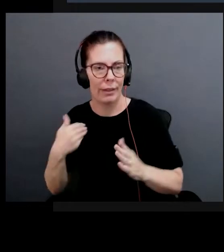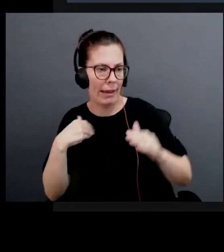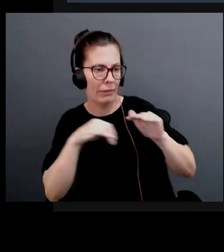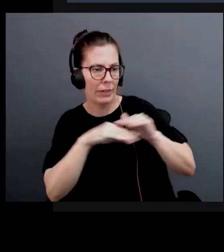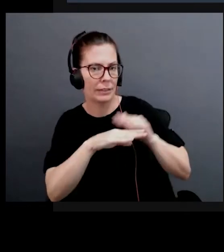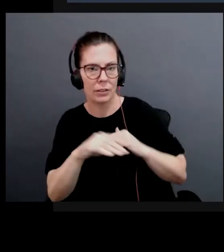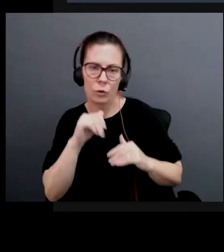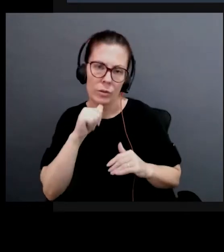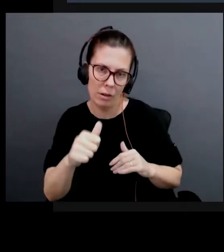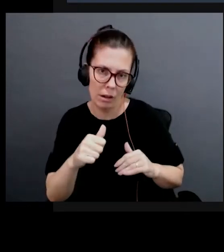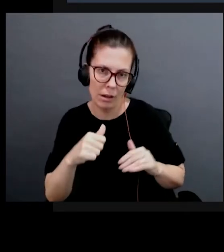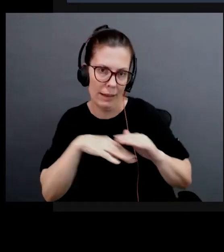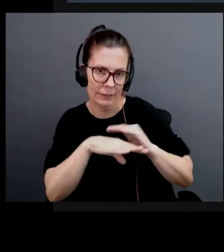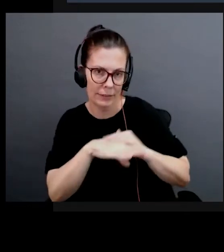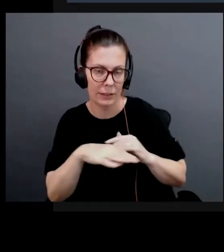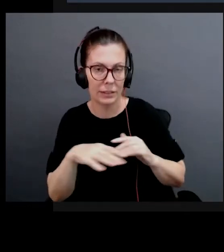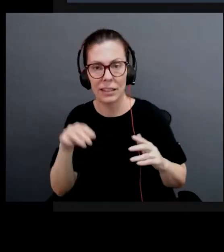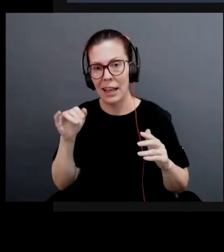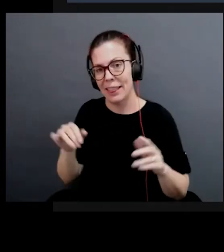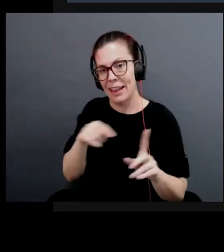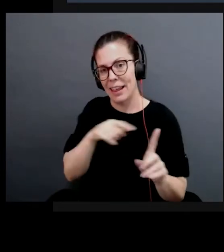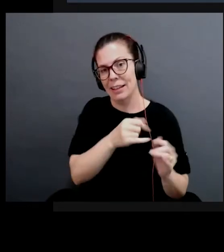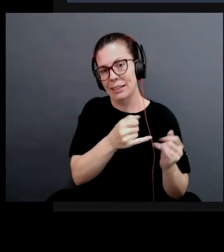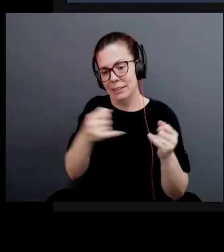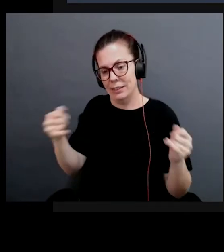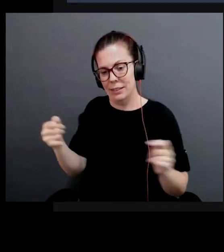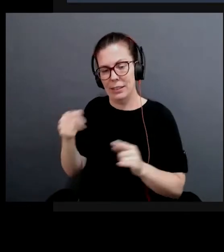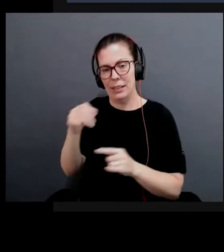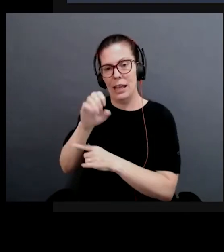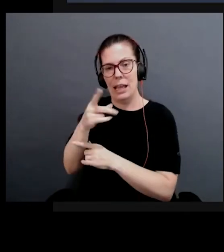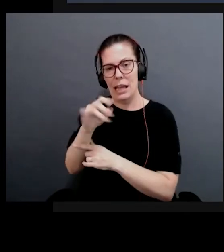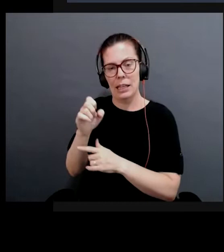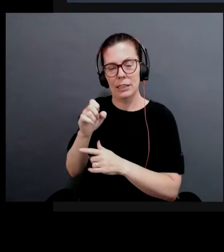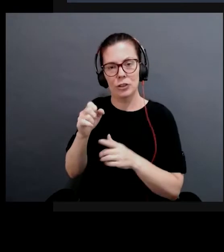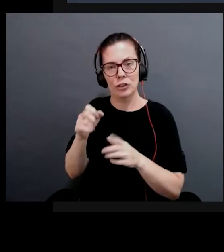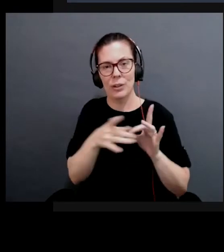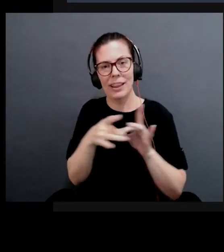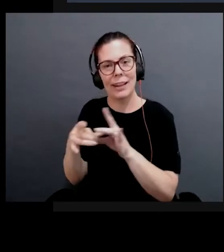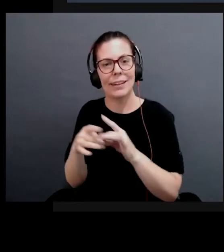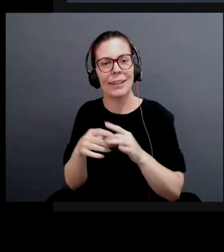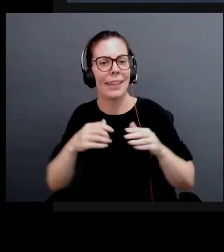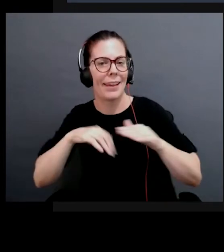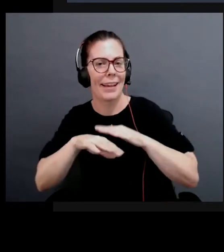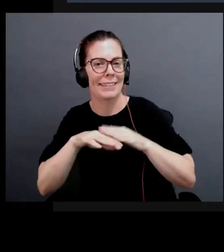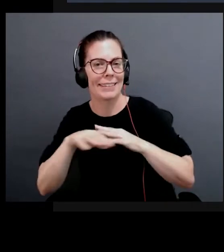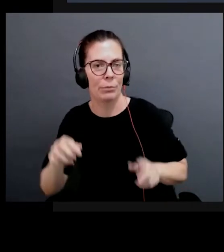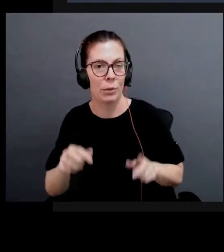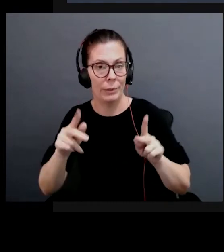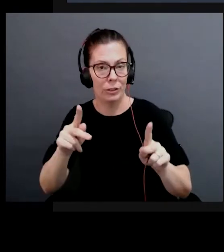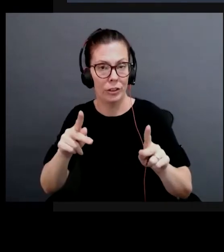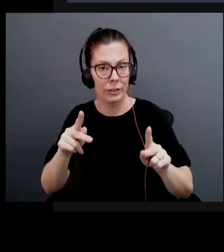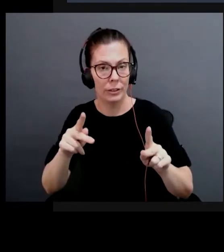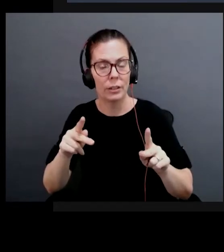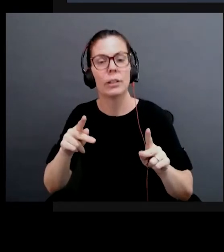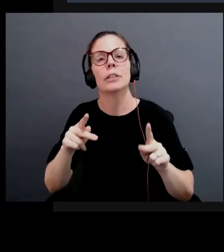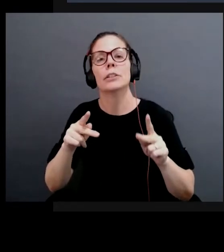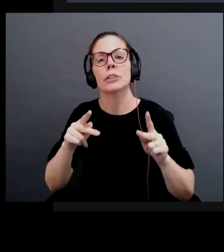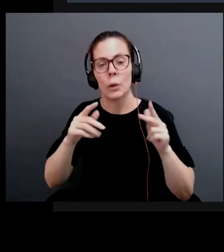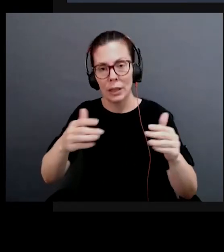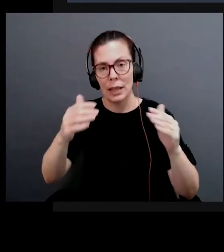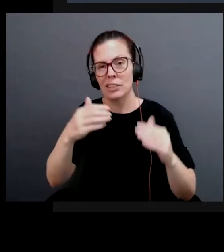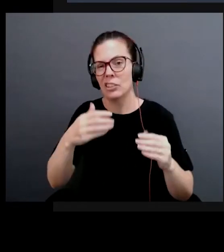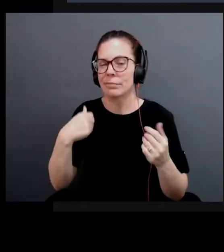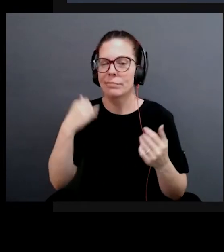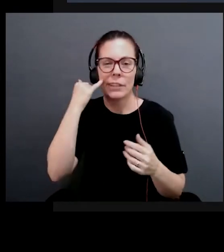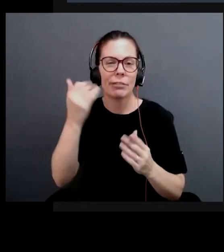file. And that's the edge relating them is, the access permissions. And so, moving down a folder tree, for example,